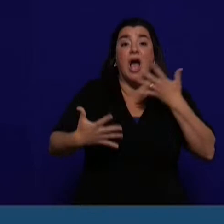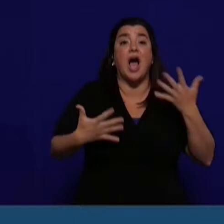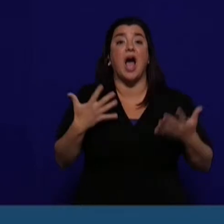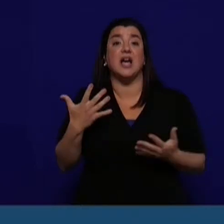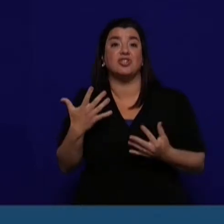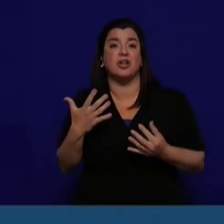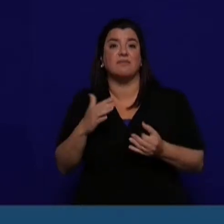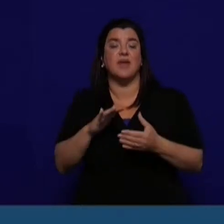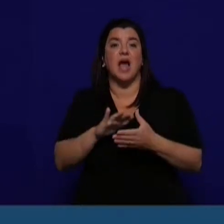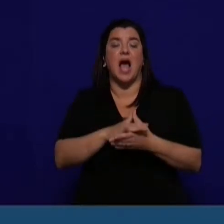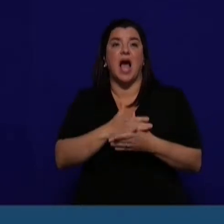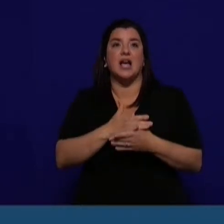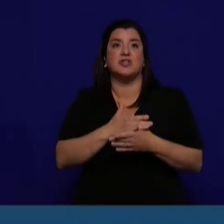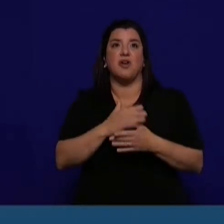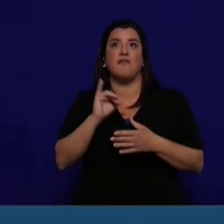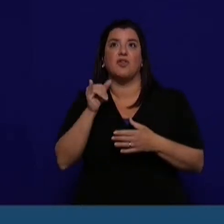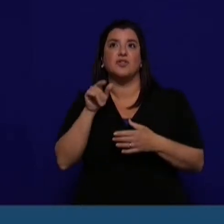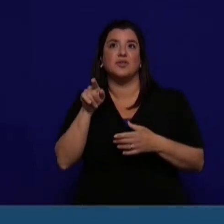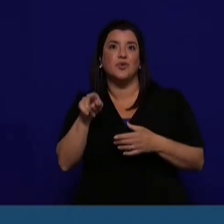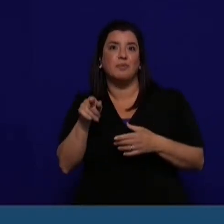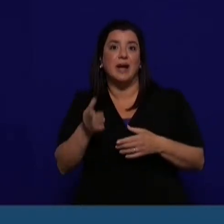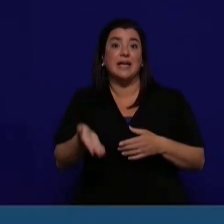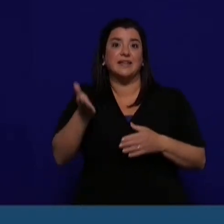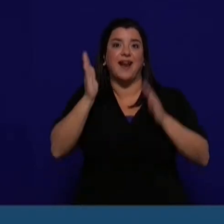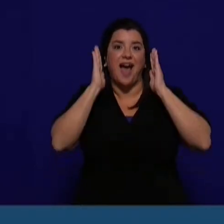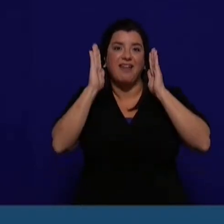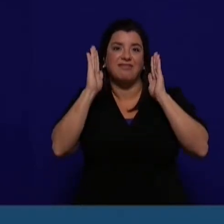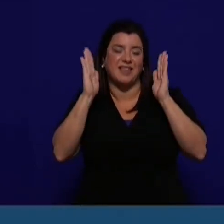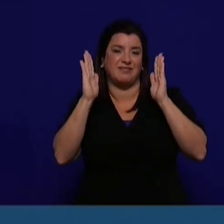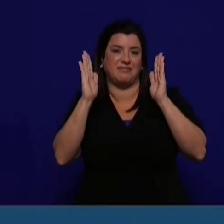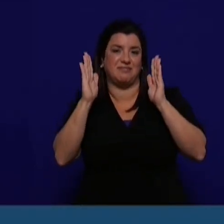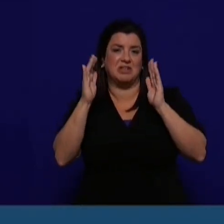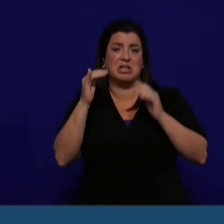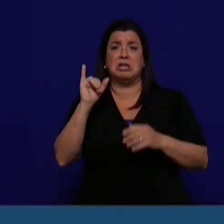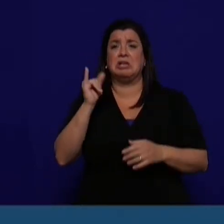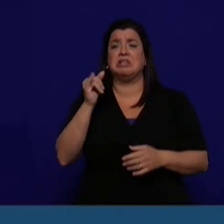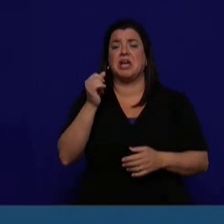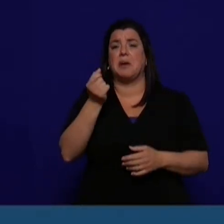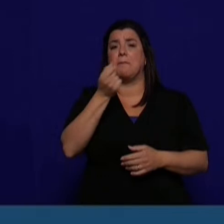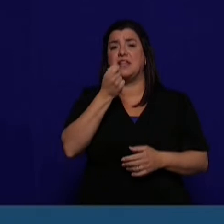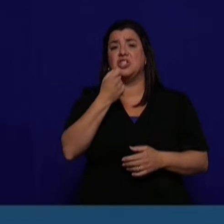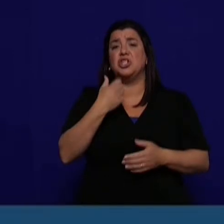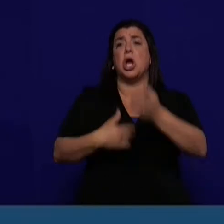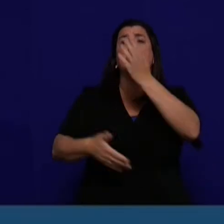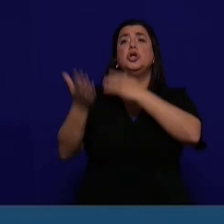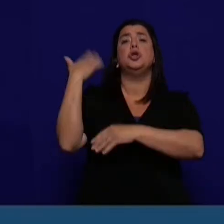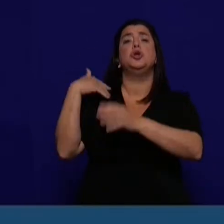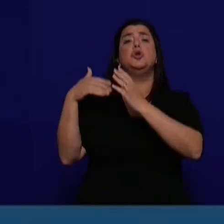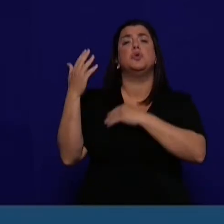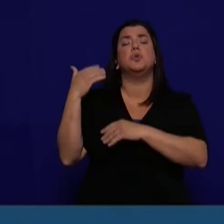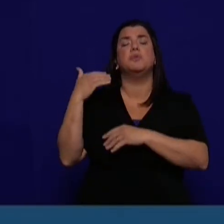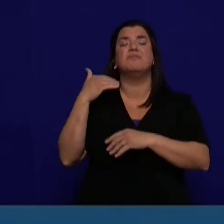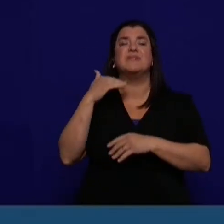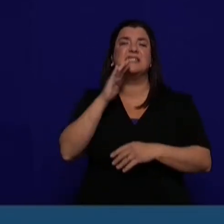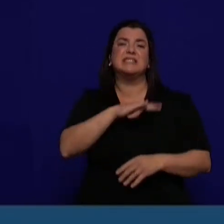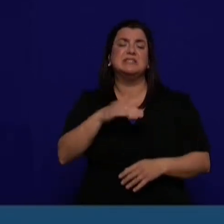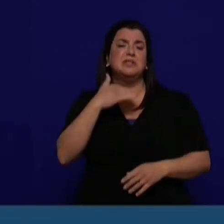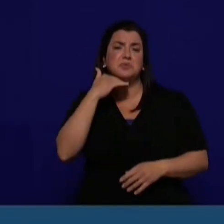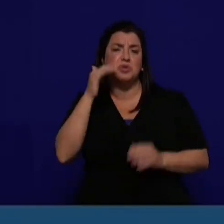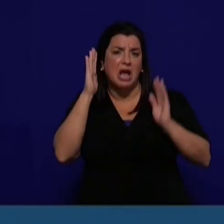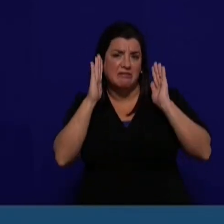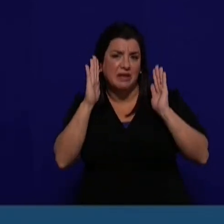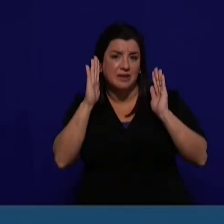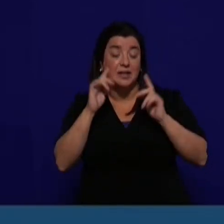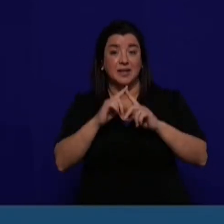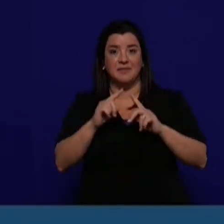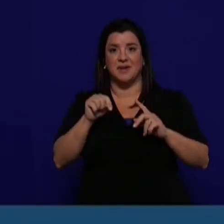qegħdin attenti iktar għal ċertu side effects li jkun hemm. U anke b'kuntatt li kellna u rapport li rċevejna wkoll